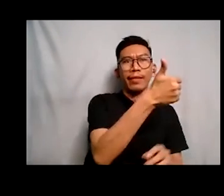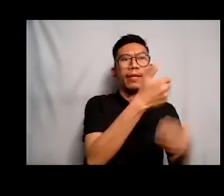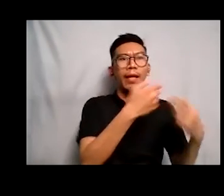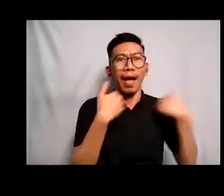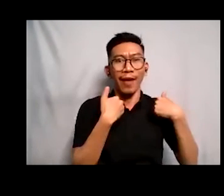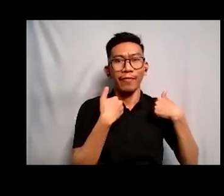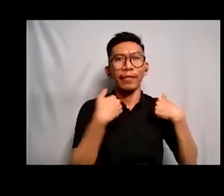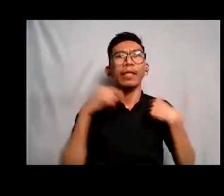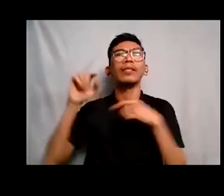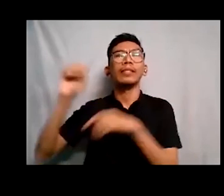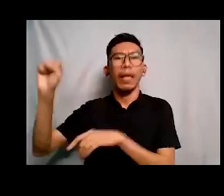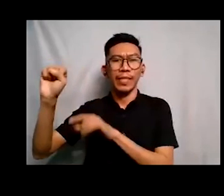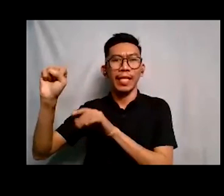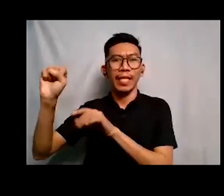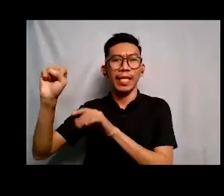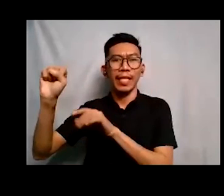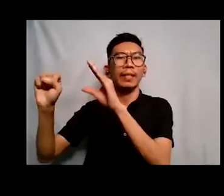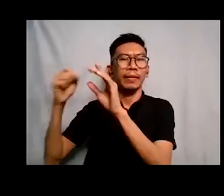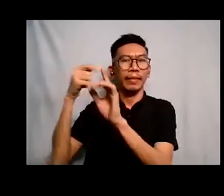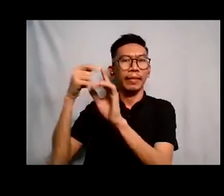So that's one reason why I ask.